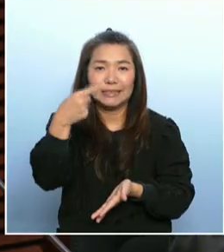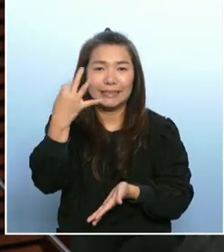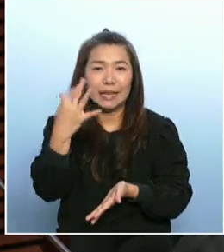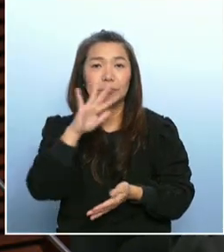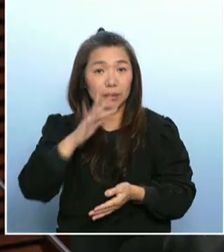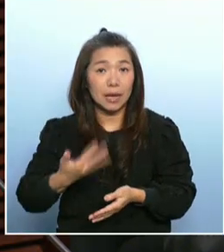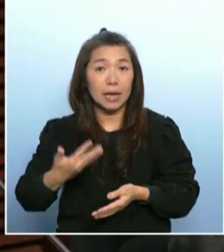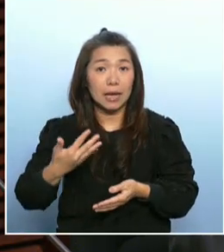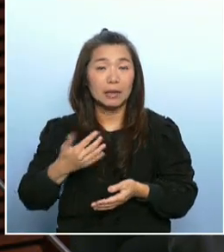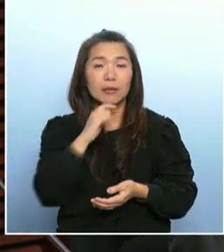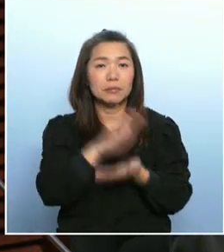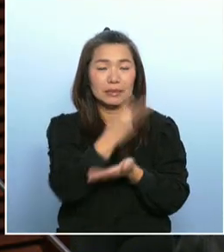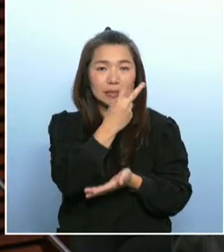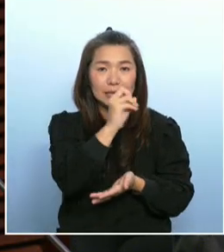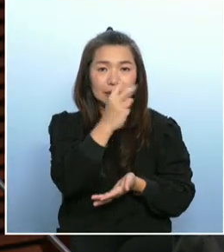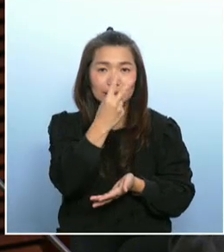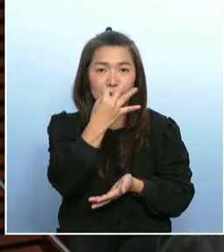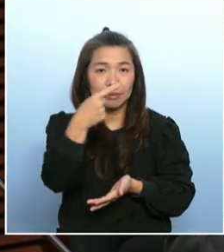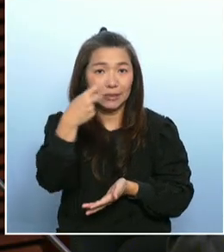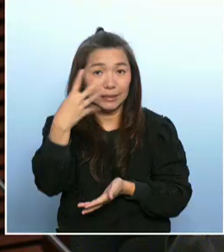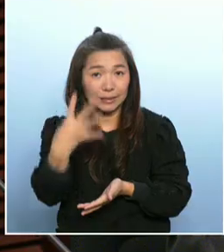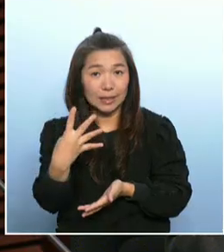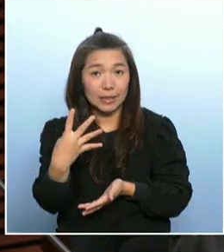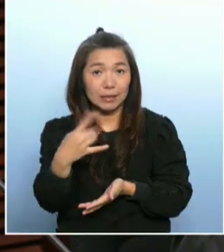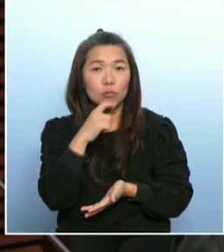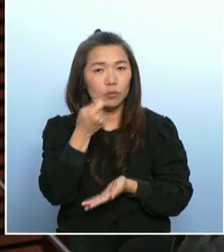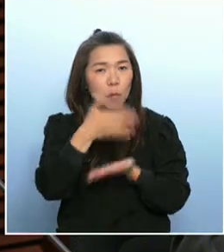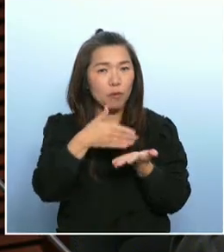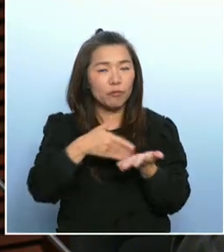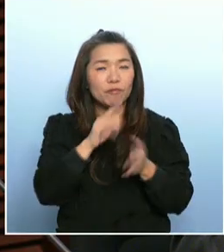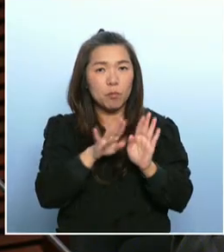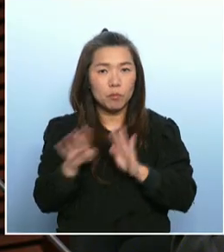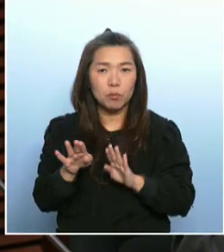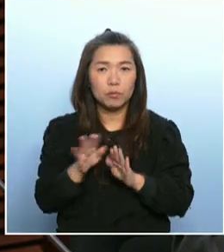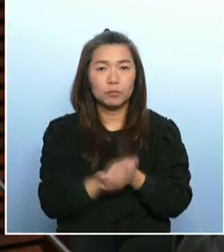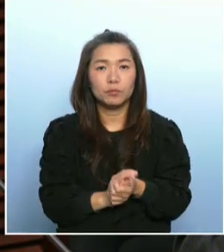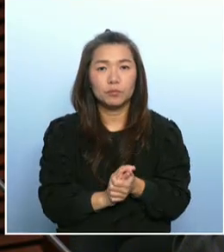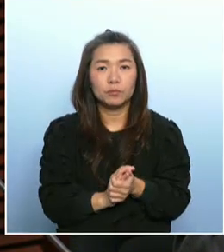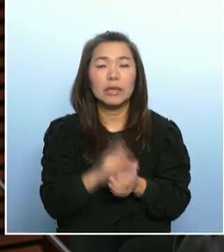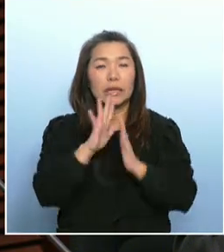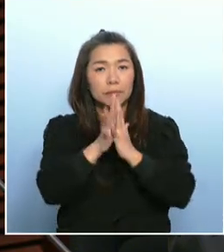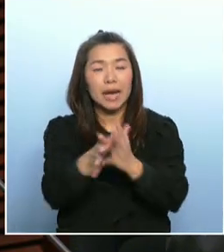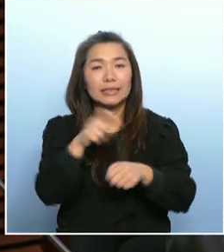The information provided by the Legislative Secretariat stopped at 2022-23, but